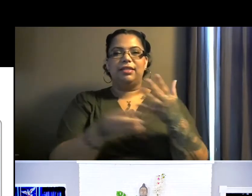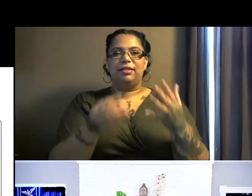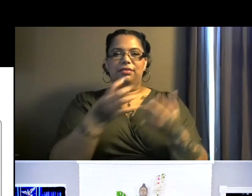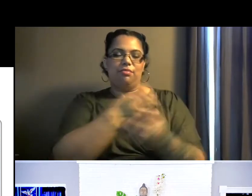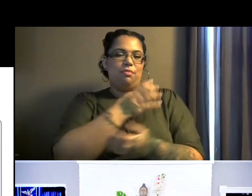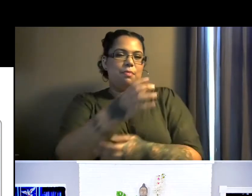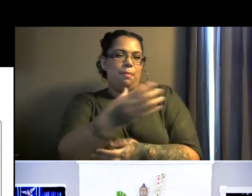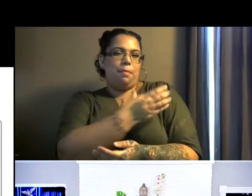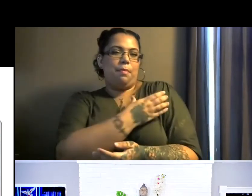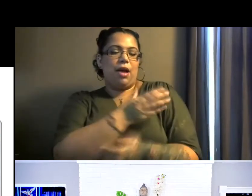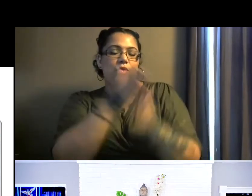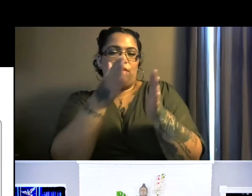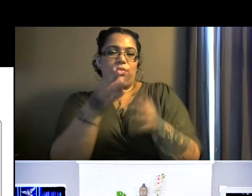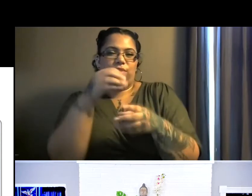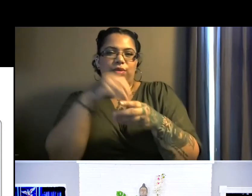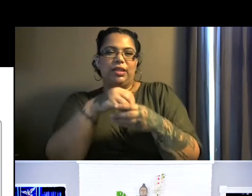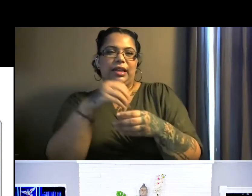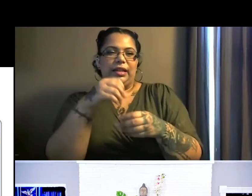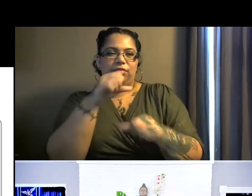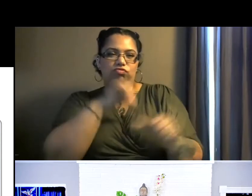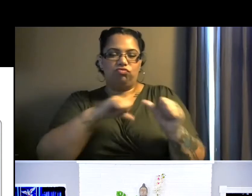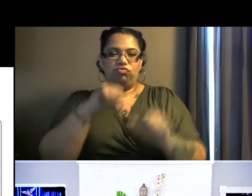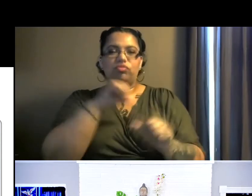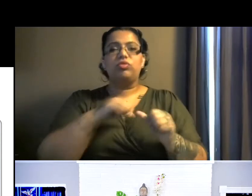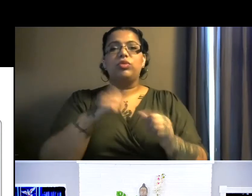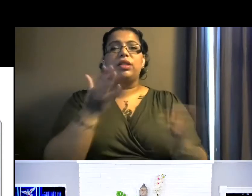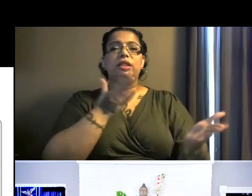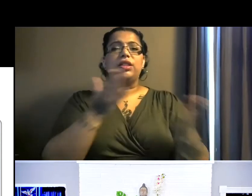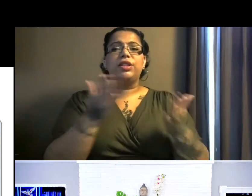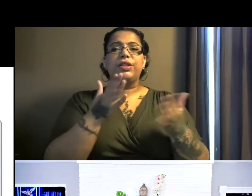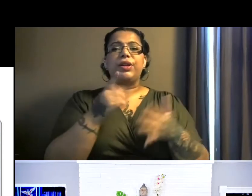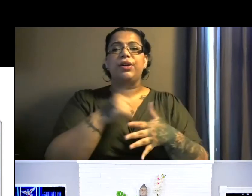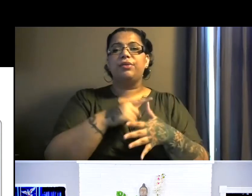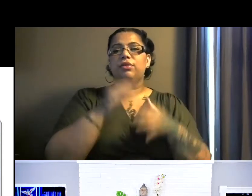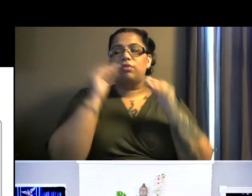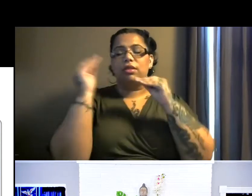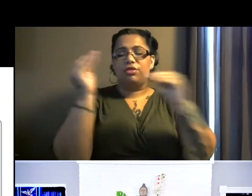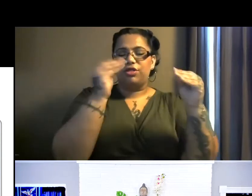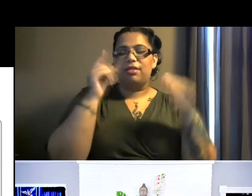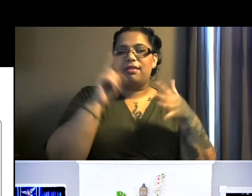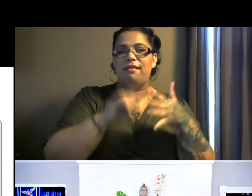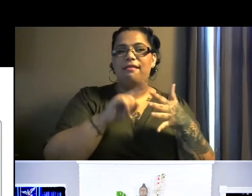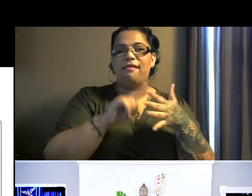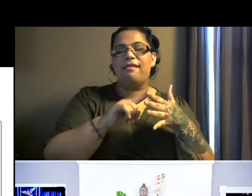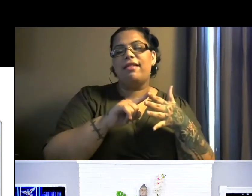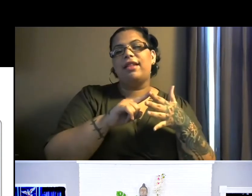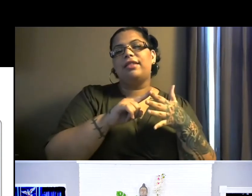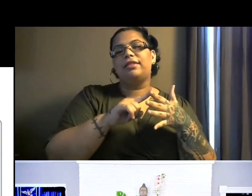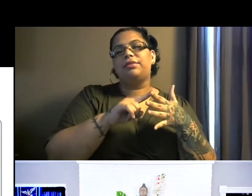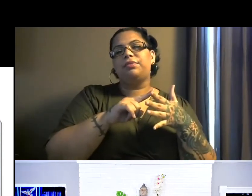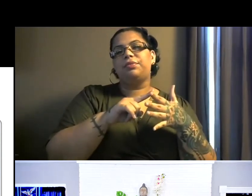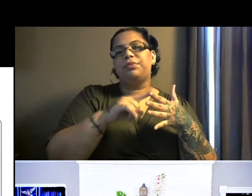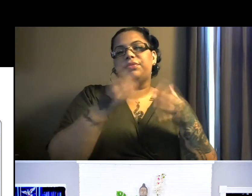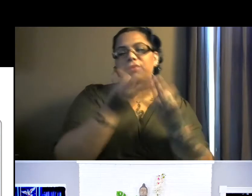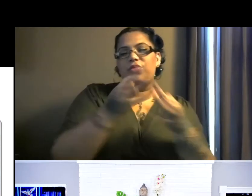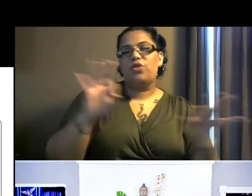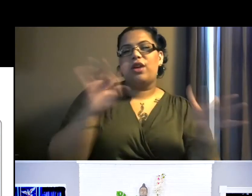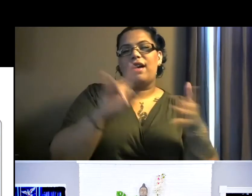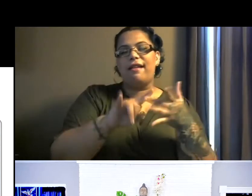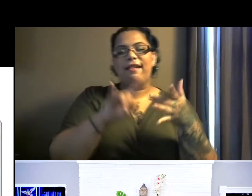of society, who serves to educate, elucidate,